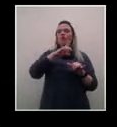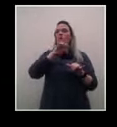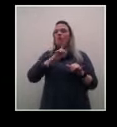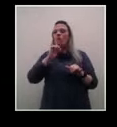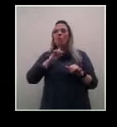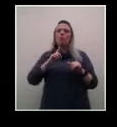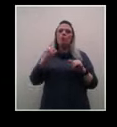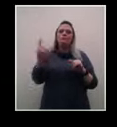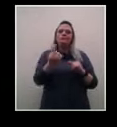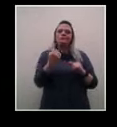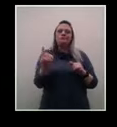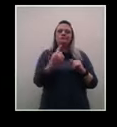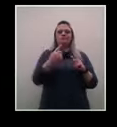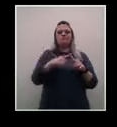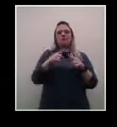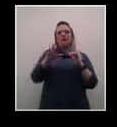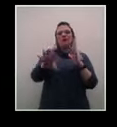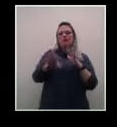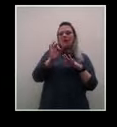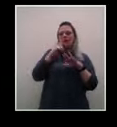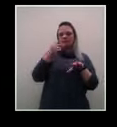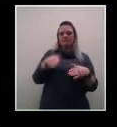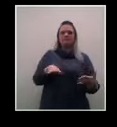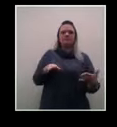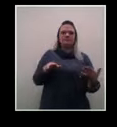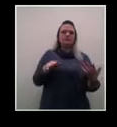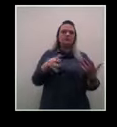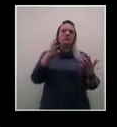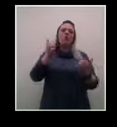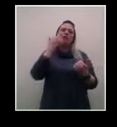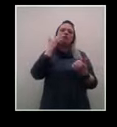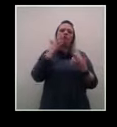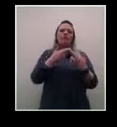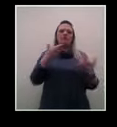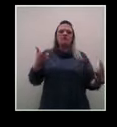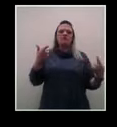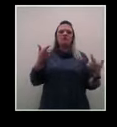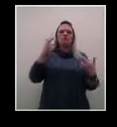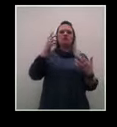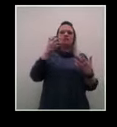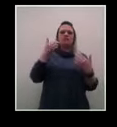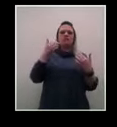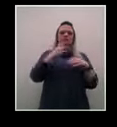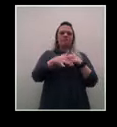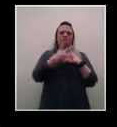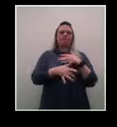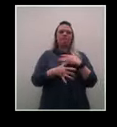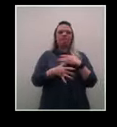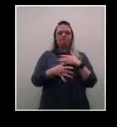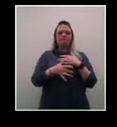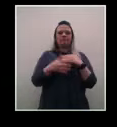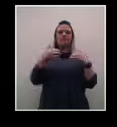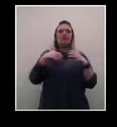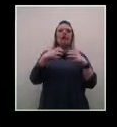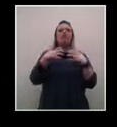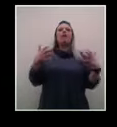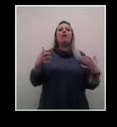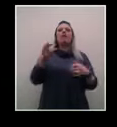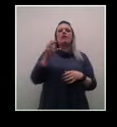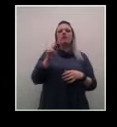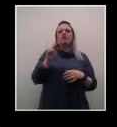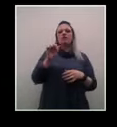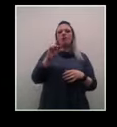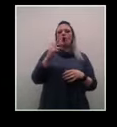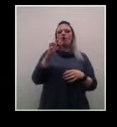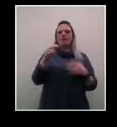and alone. And so that's why we want people to know what resources are out there. First of all, we have a lot of Narcan still